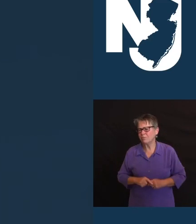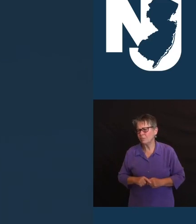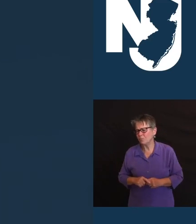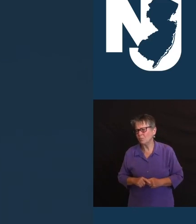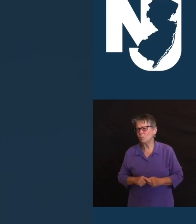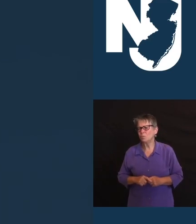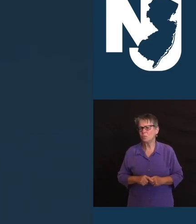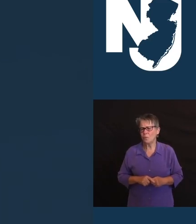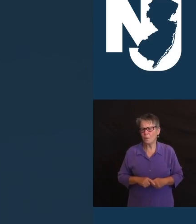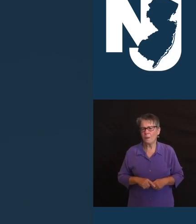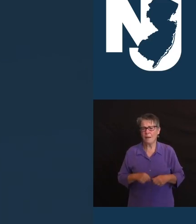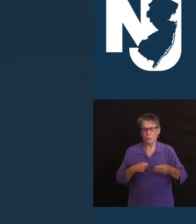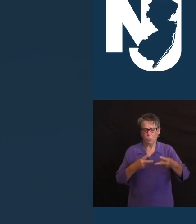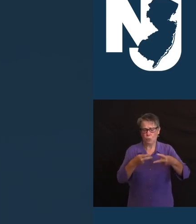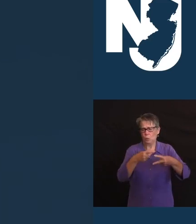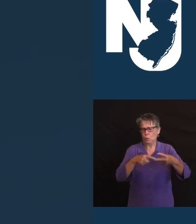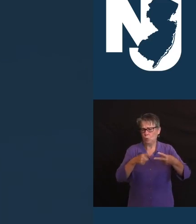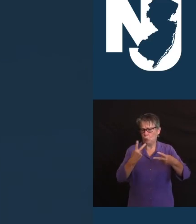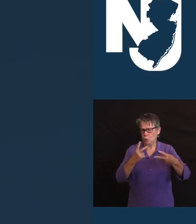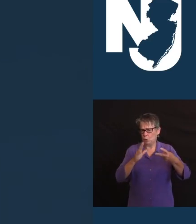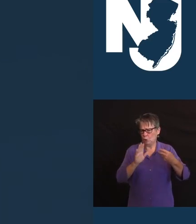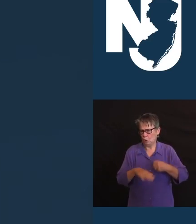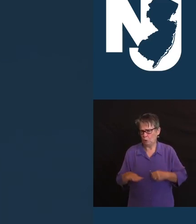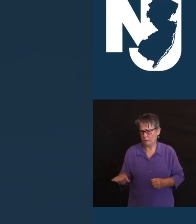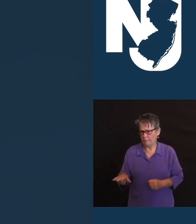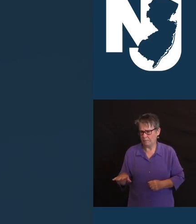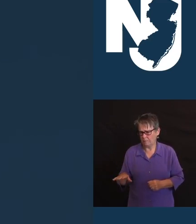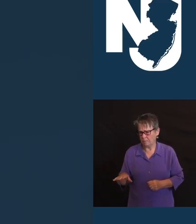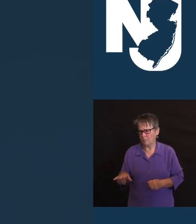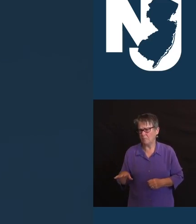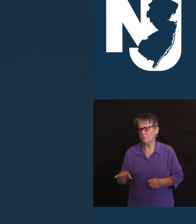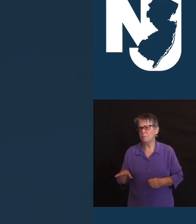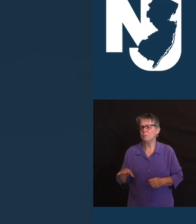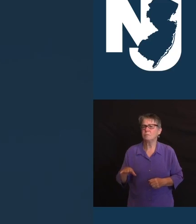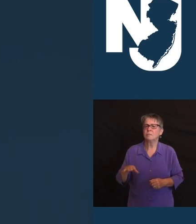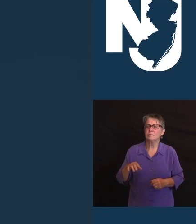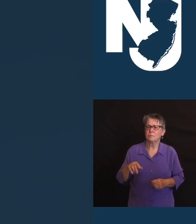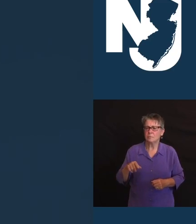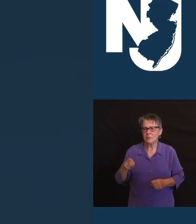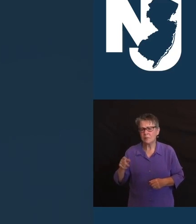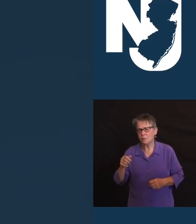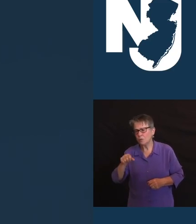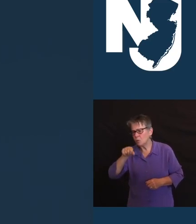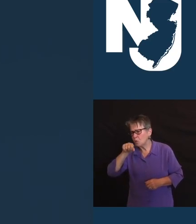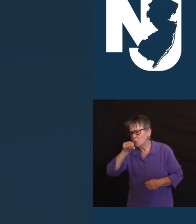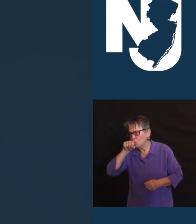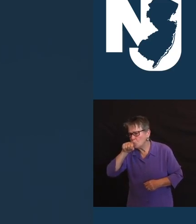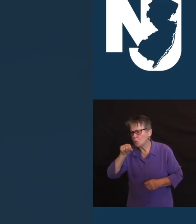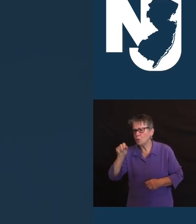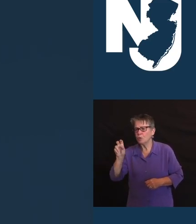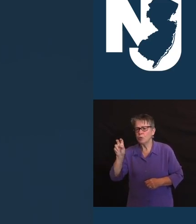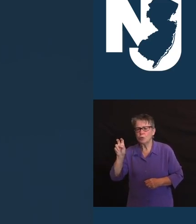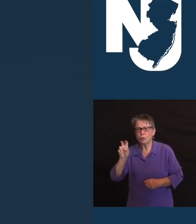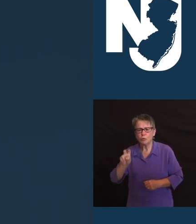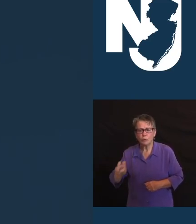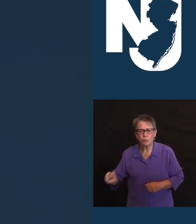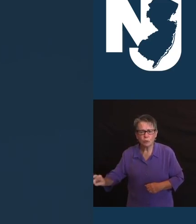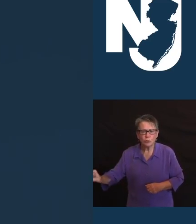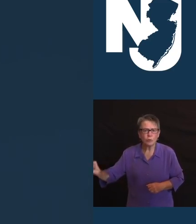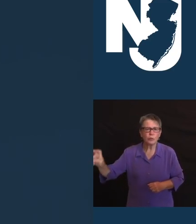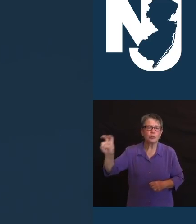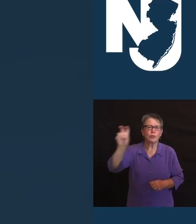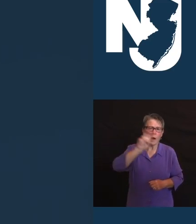Zeth. Don was also once able to merge his love of travel with his love of reggae music, taking a trip to Jamaica